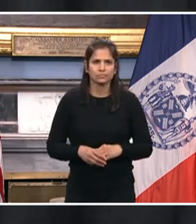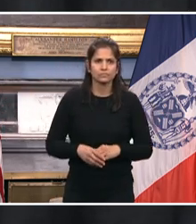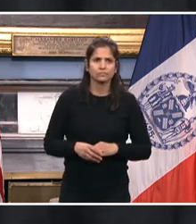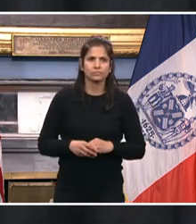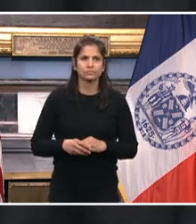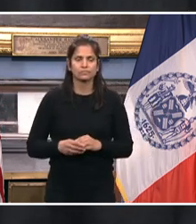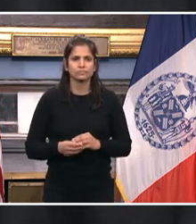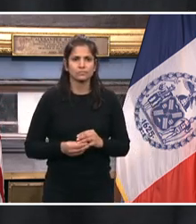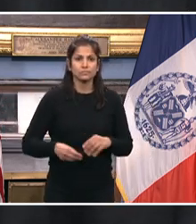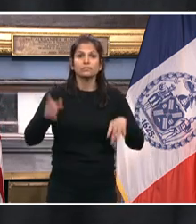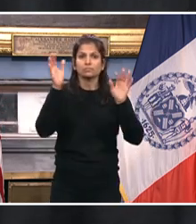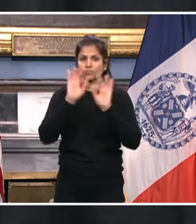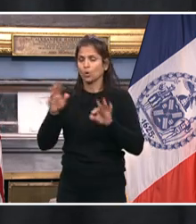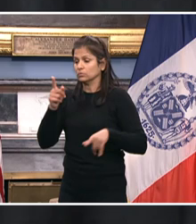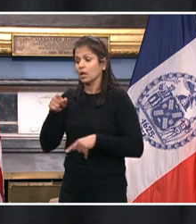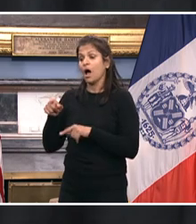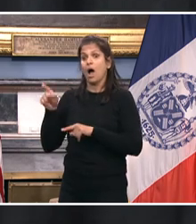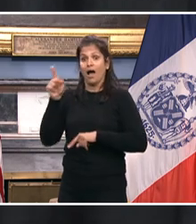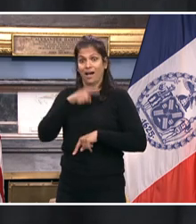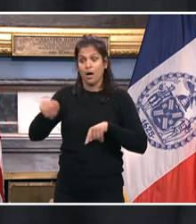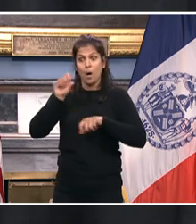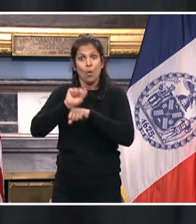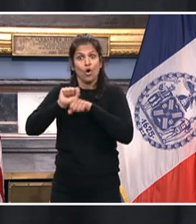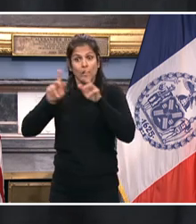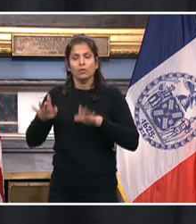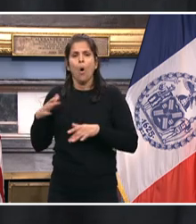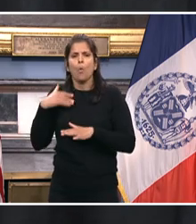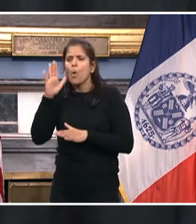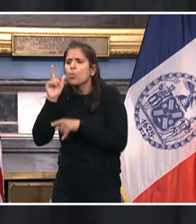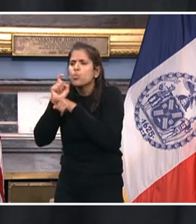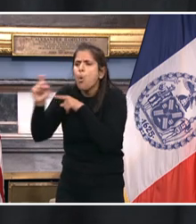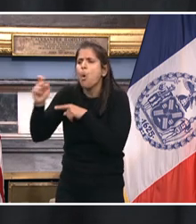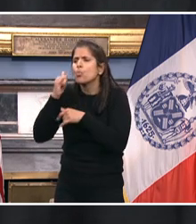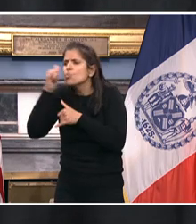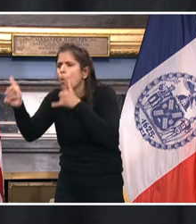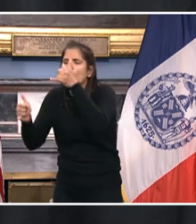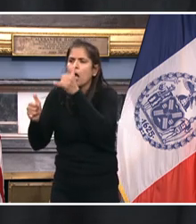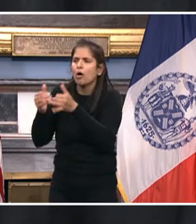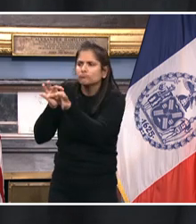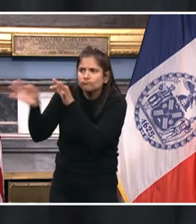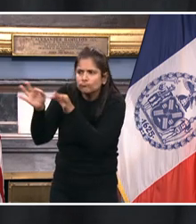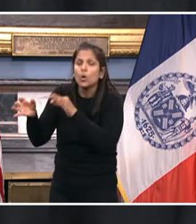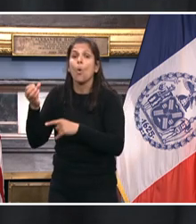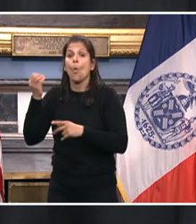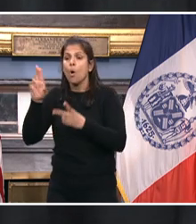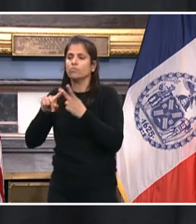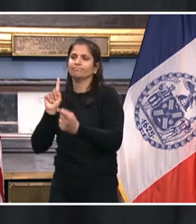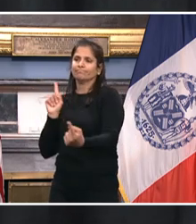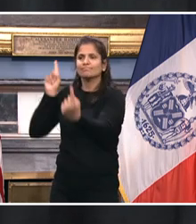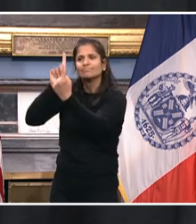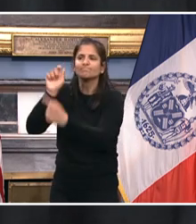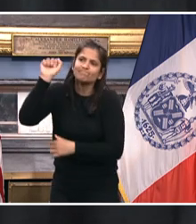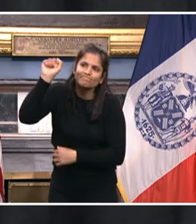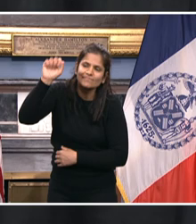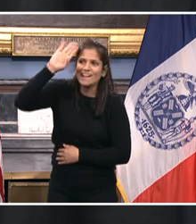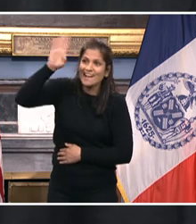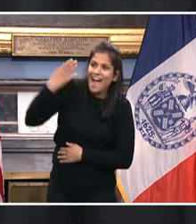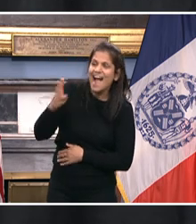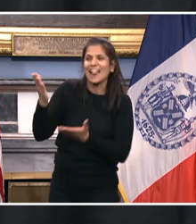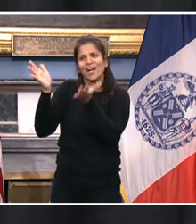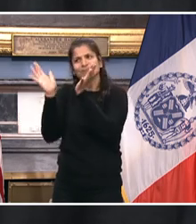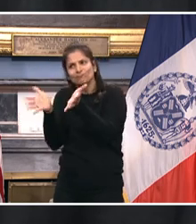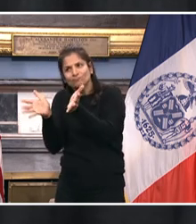distancing. Go ahead. You mentioned 50,000 tests coming to New York.